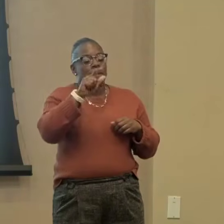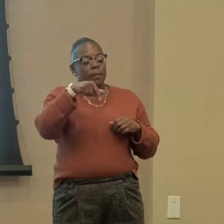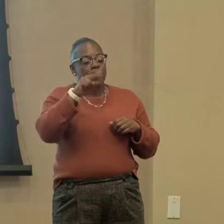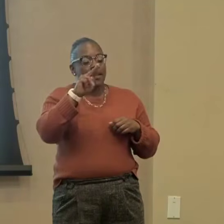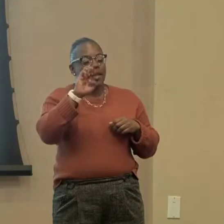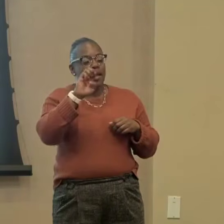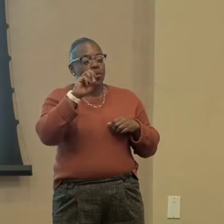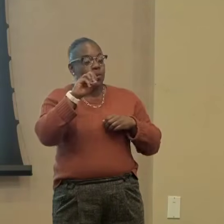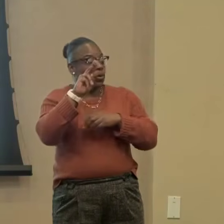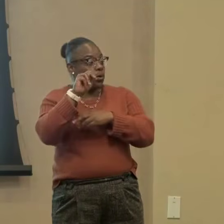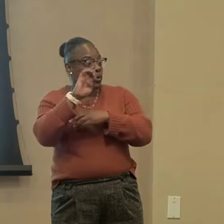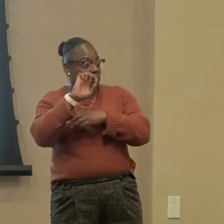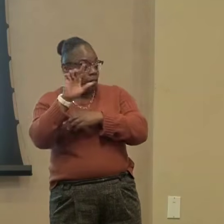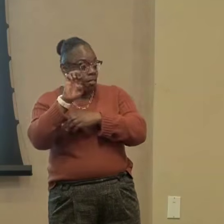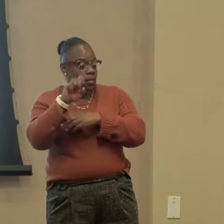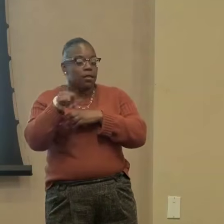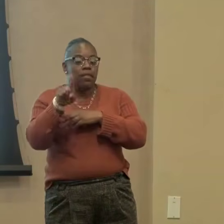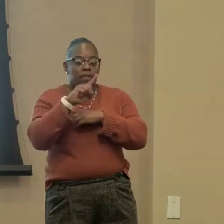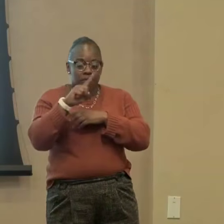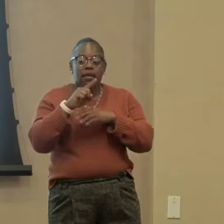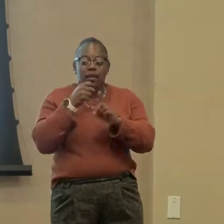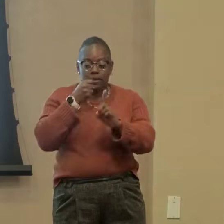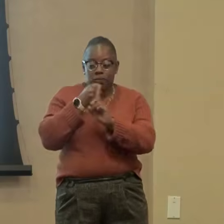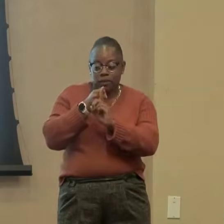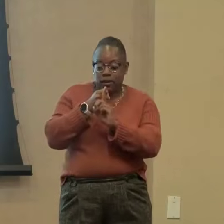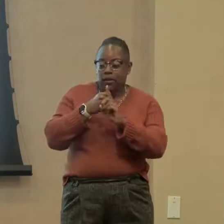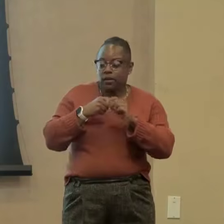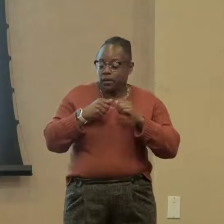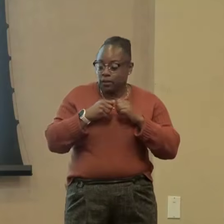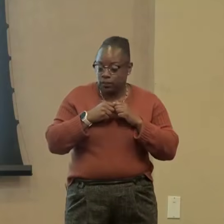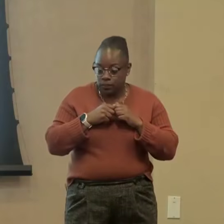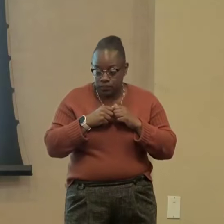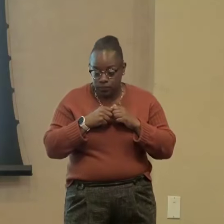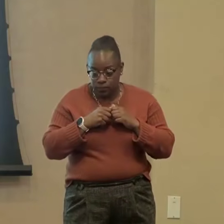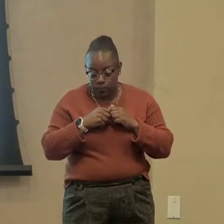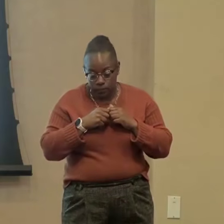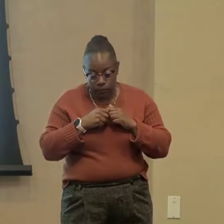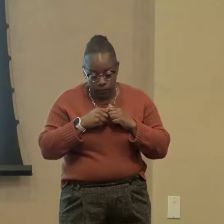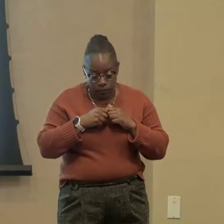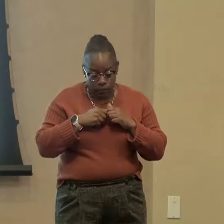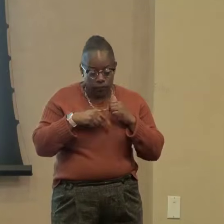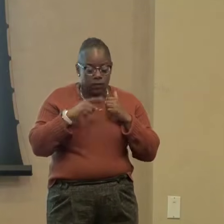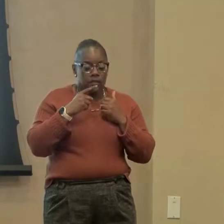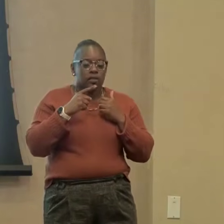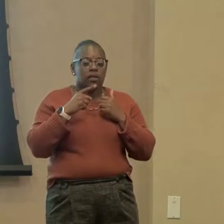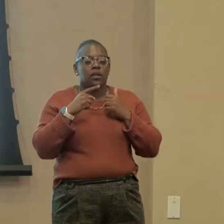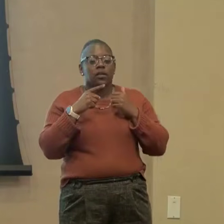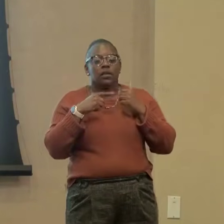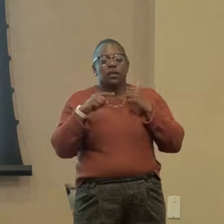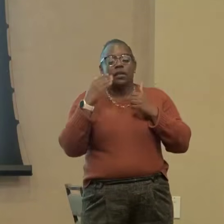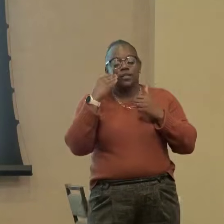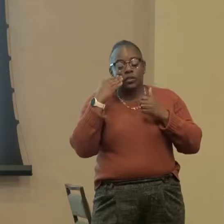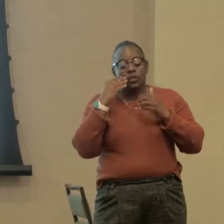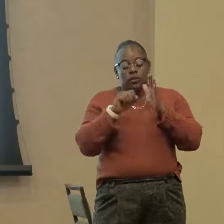Yeah, I mean, Plaquenil can definitely cause some sort of psoriatic-like features. It's a well-known